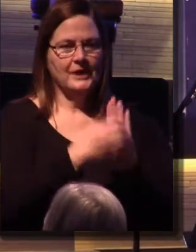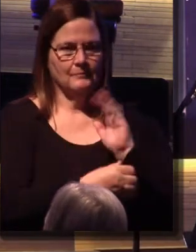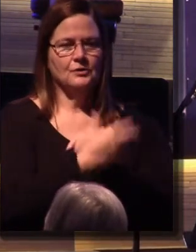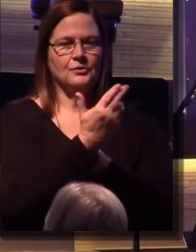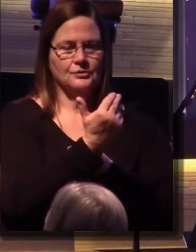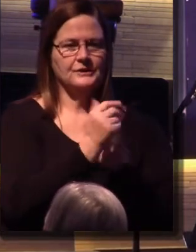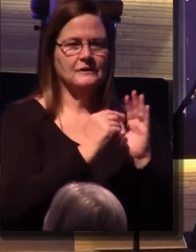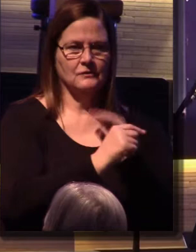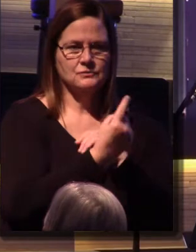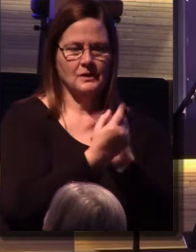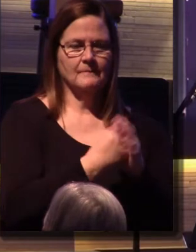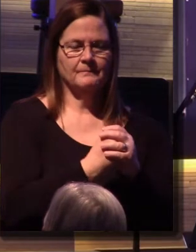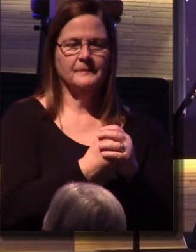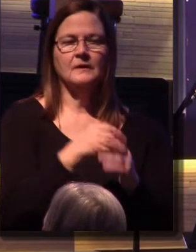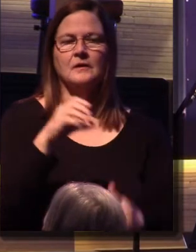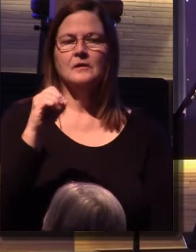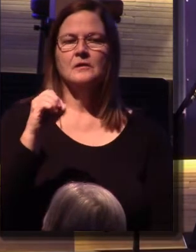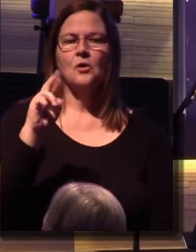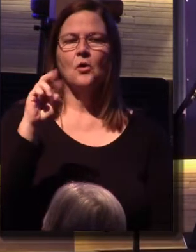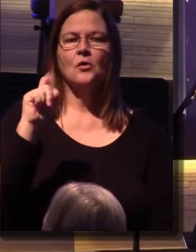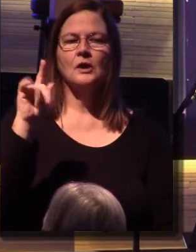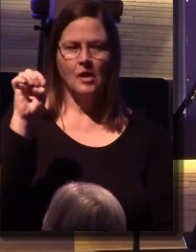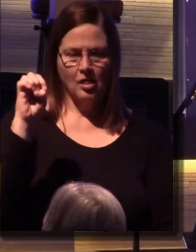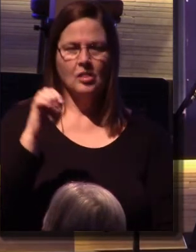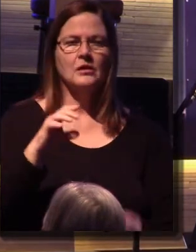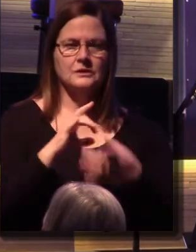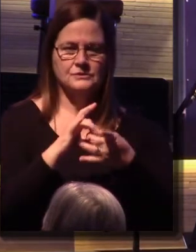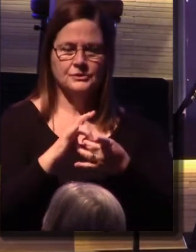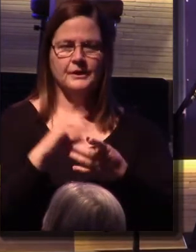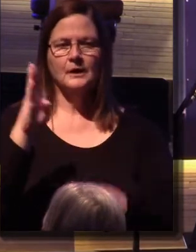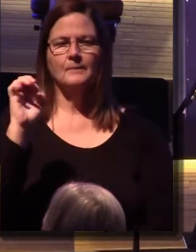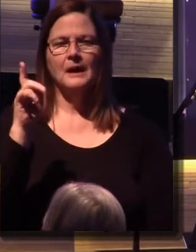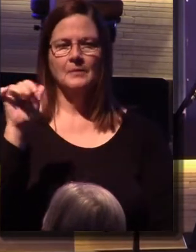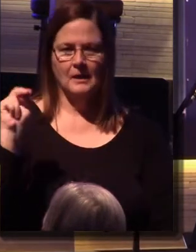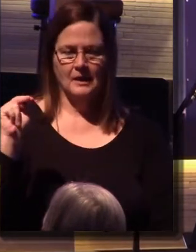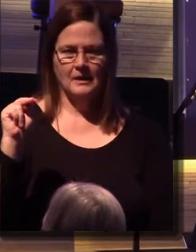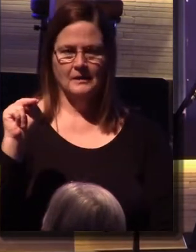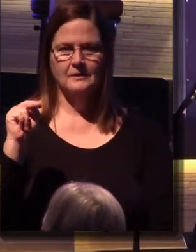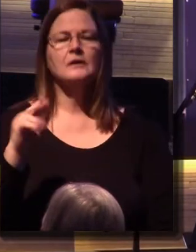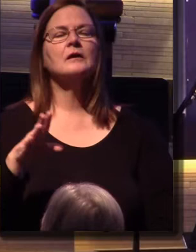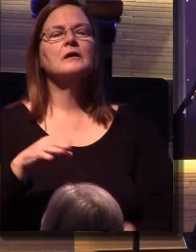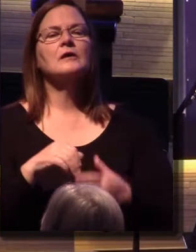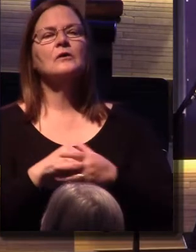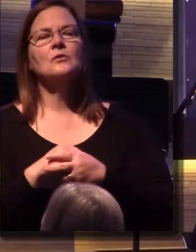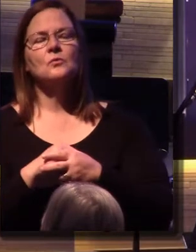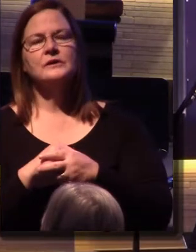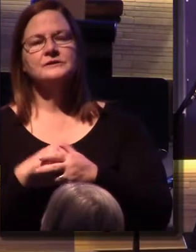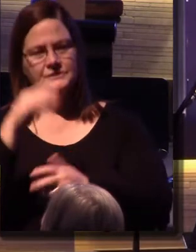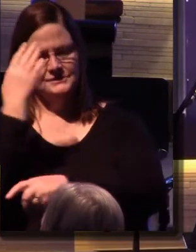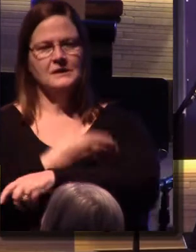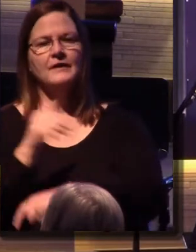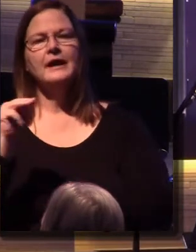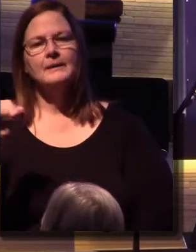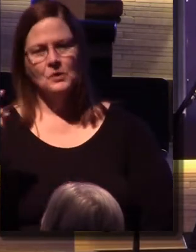verse 1, where it says, "The oracle concerning Babylon, which Isaiah the son of Amos saw."